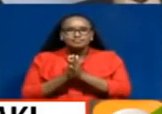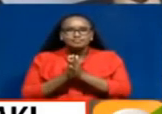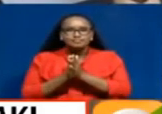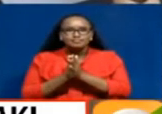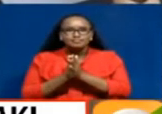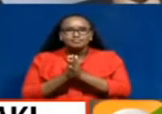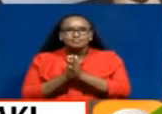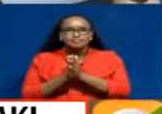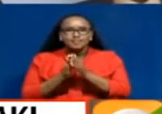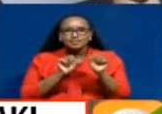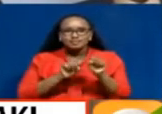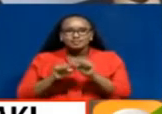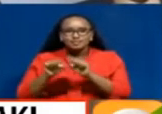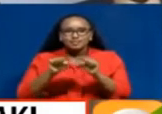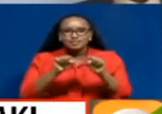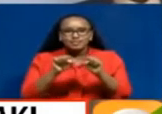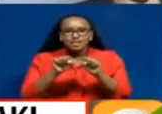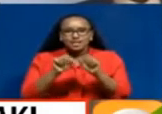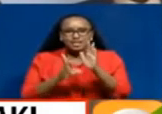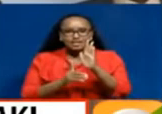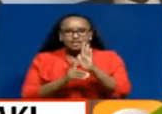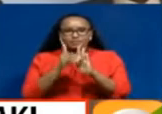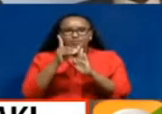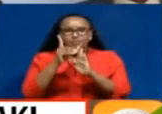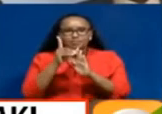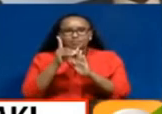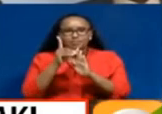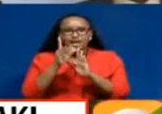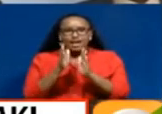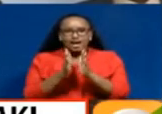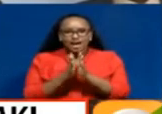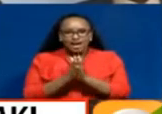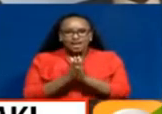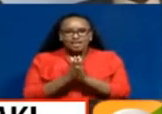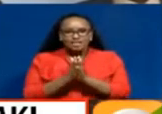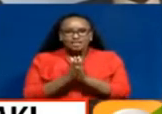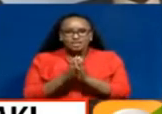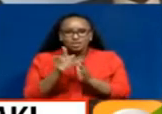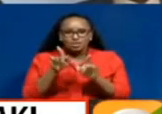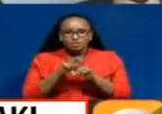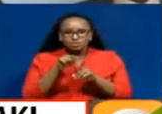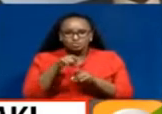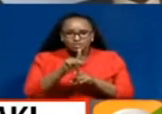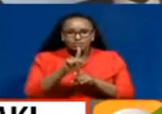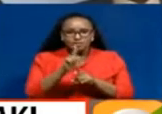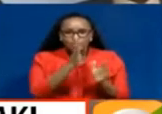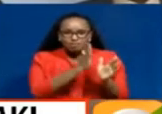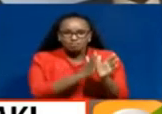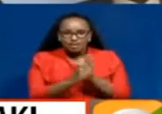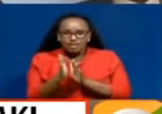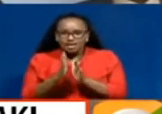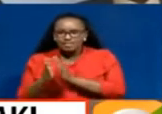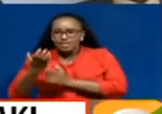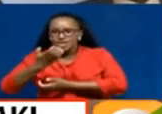in infrastructure development, and he was the architect of our economy.